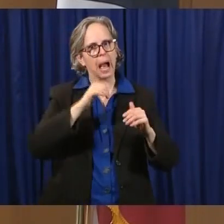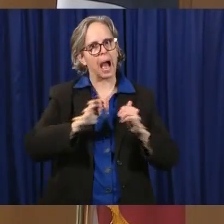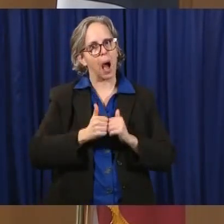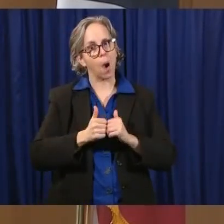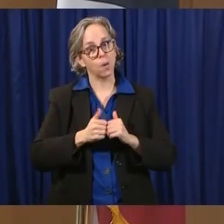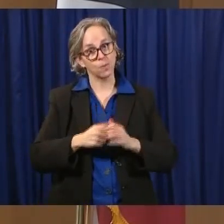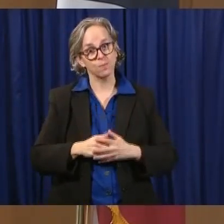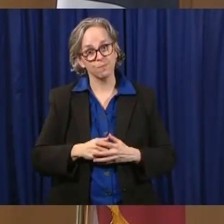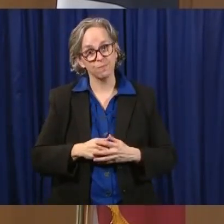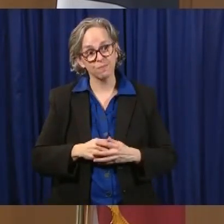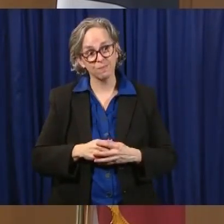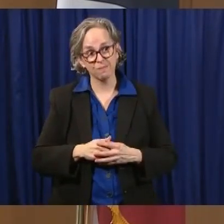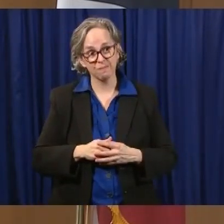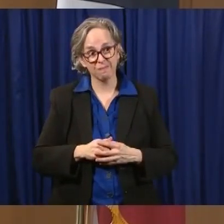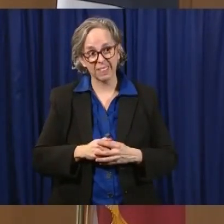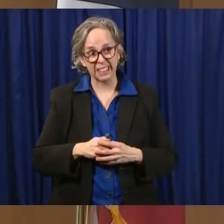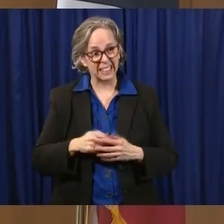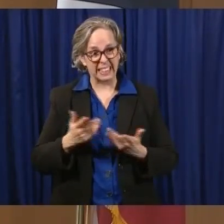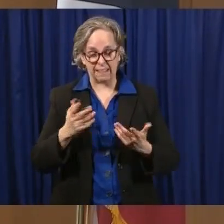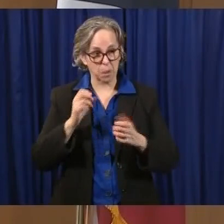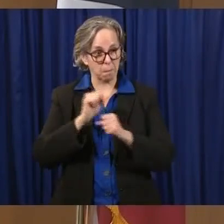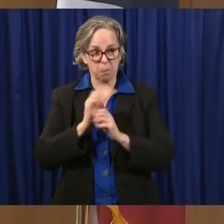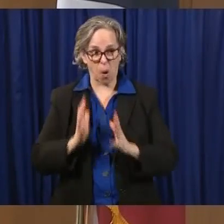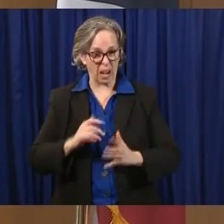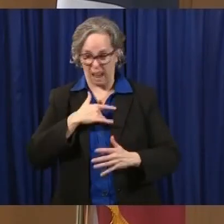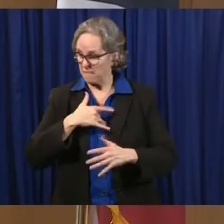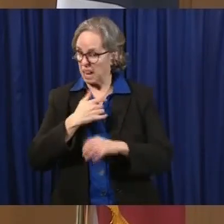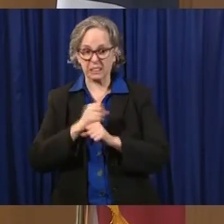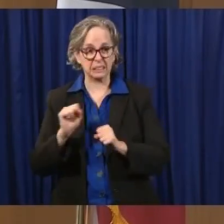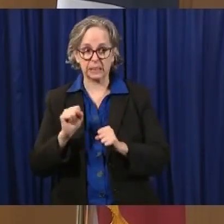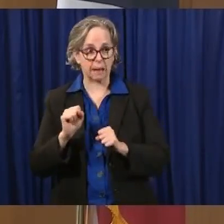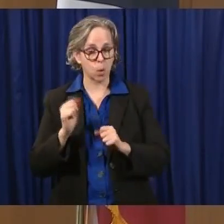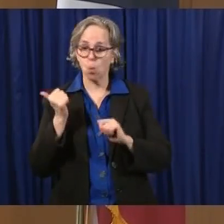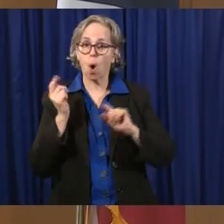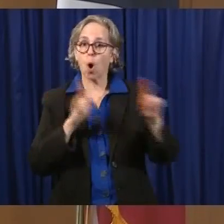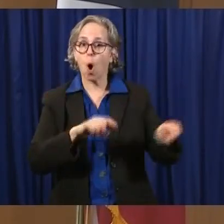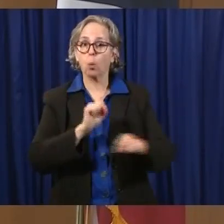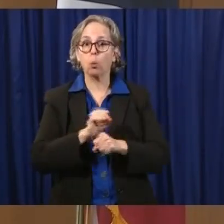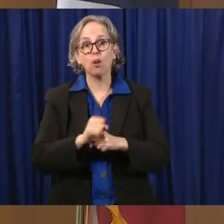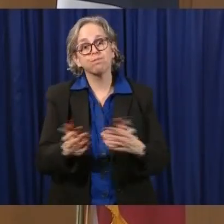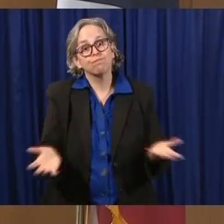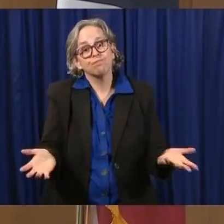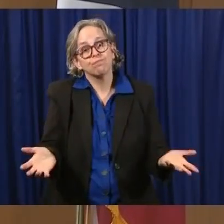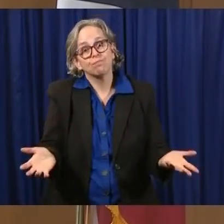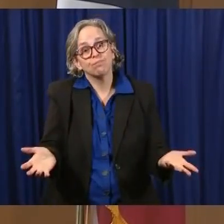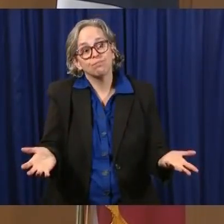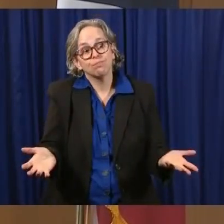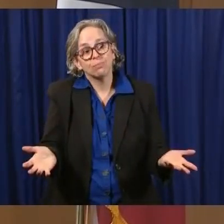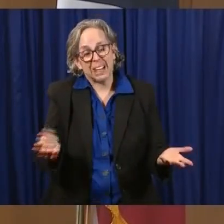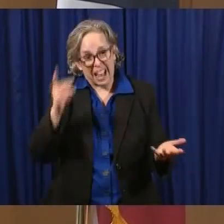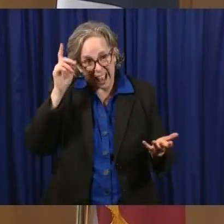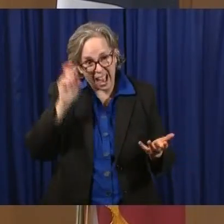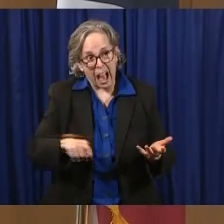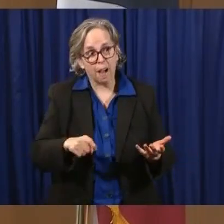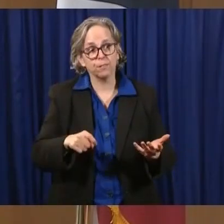safe, they won't want to come to work either. And so everyone's got to feel safe, and we've got to work our way